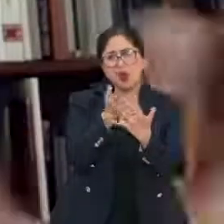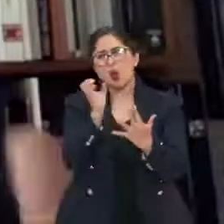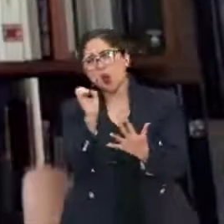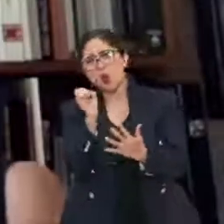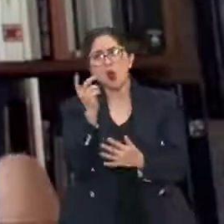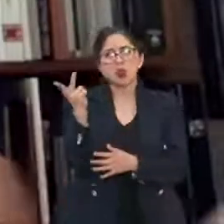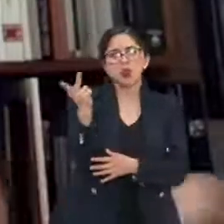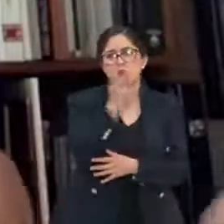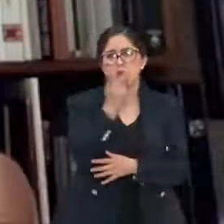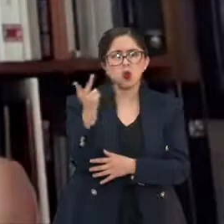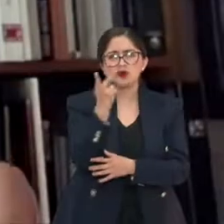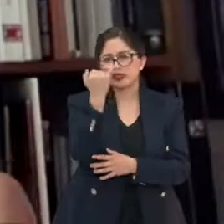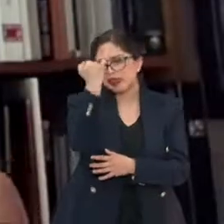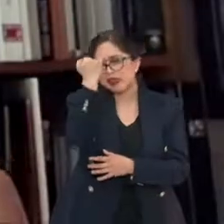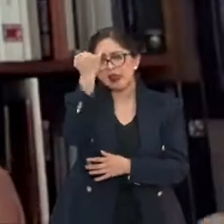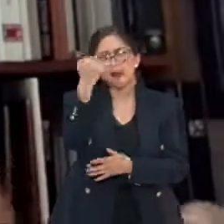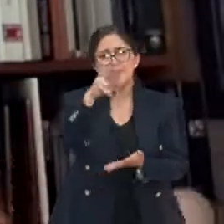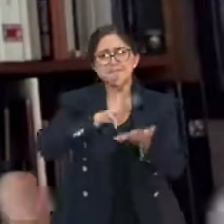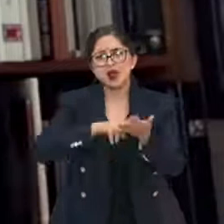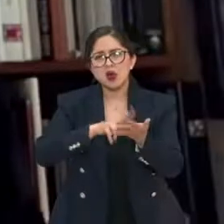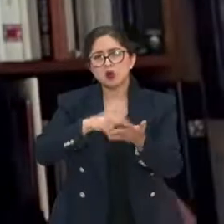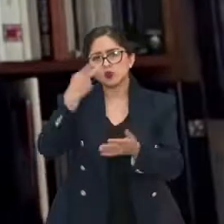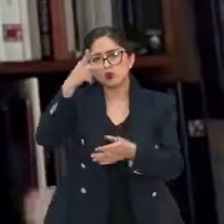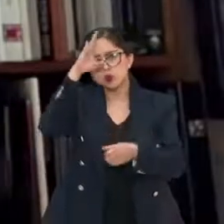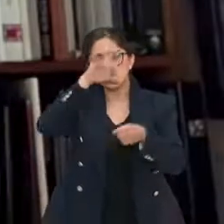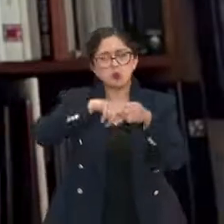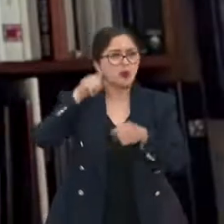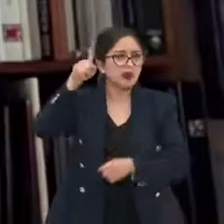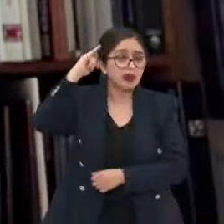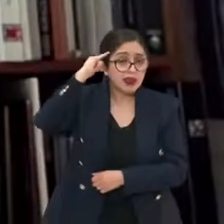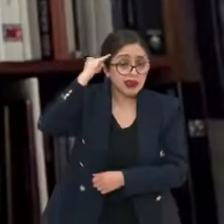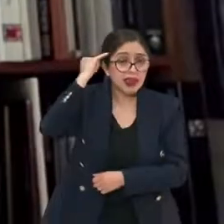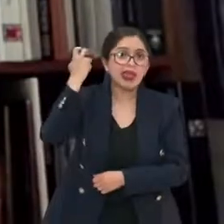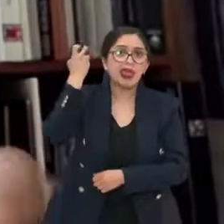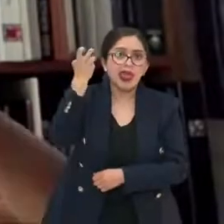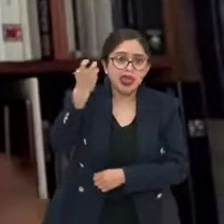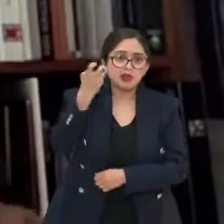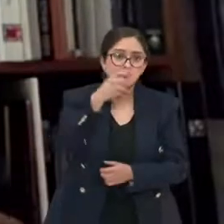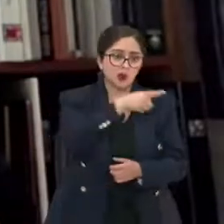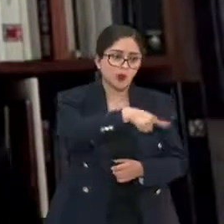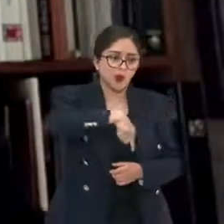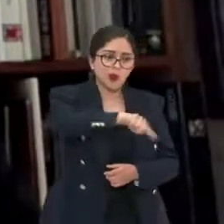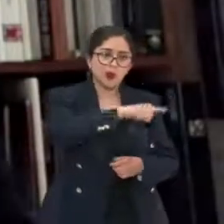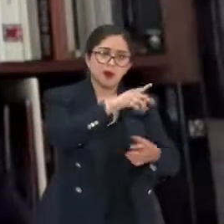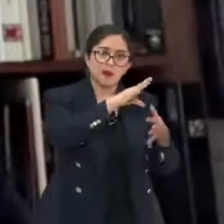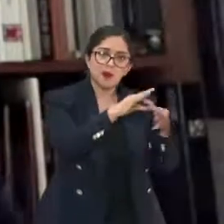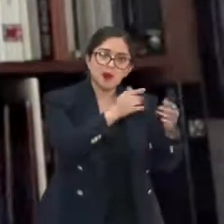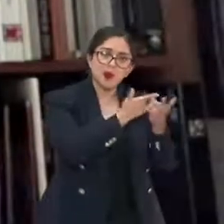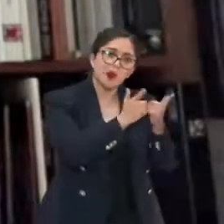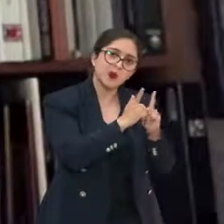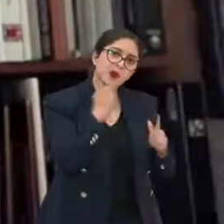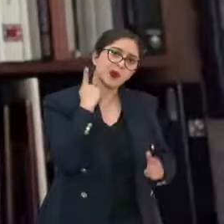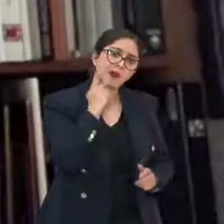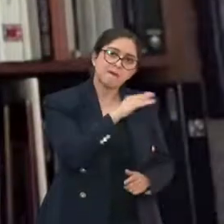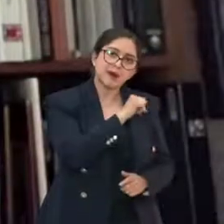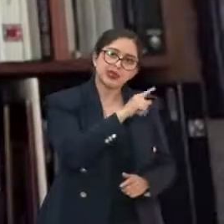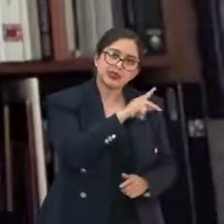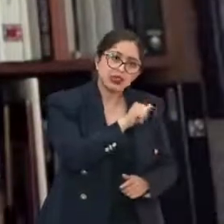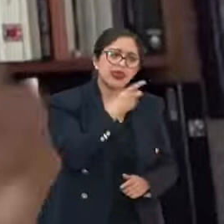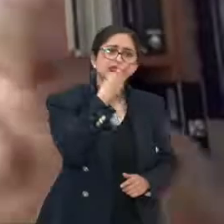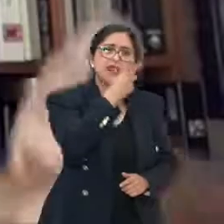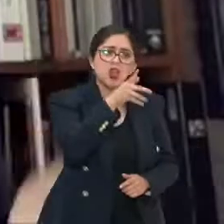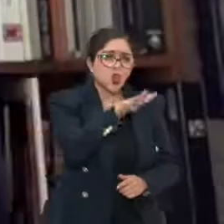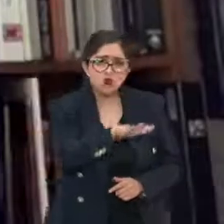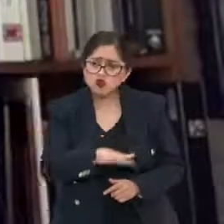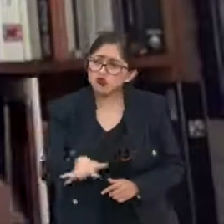divide the country in two different parts or in two ethnical visions. So that's what strengthened